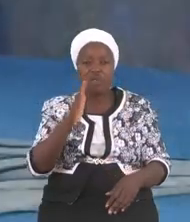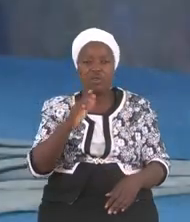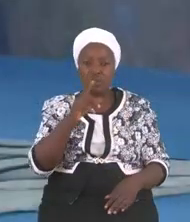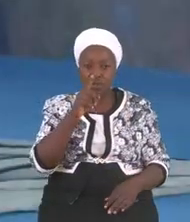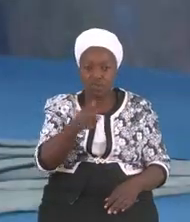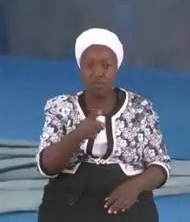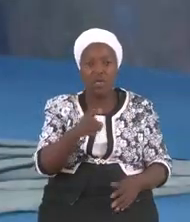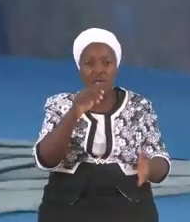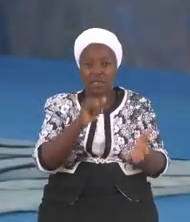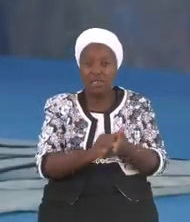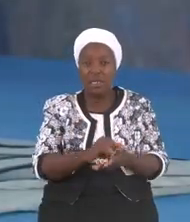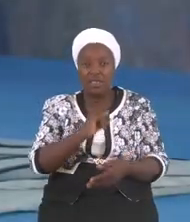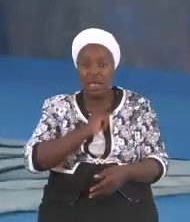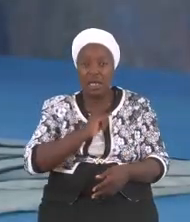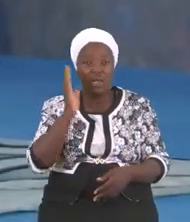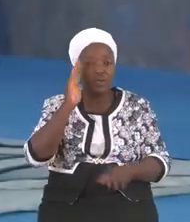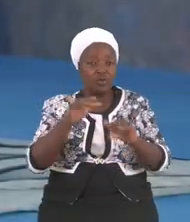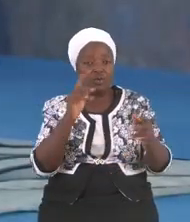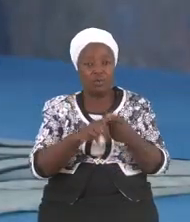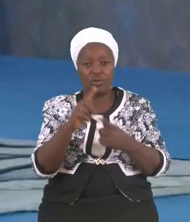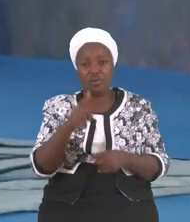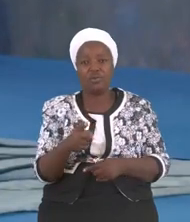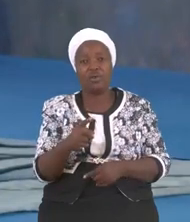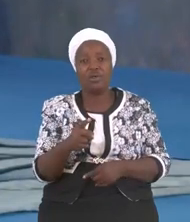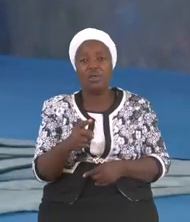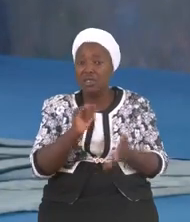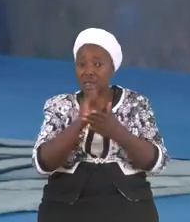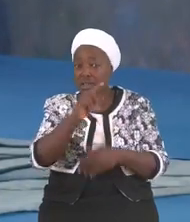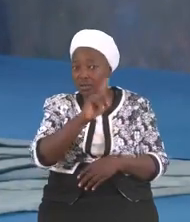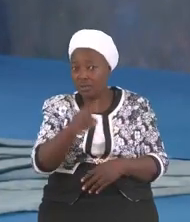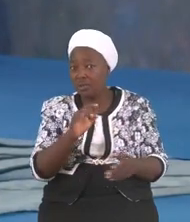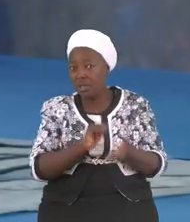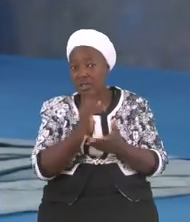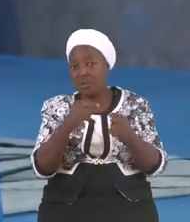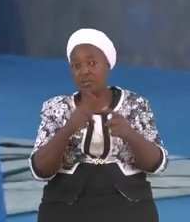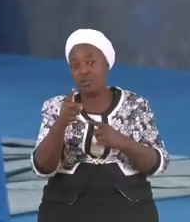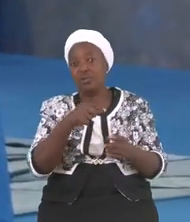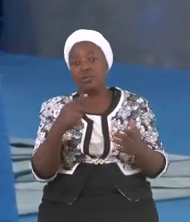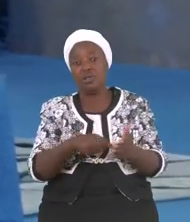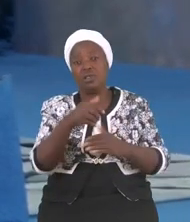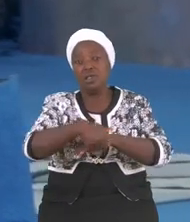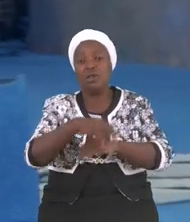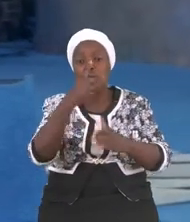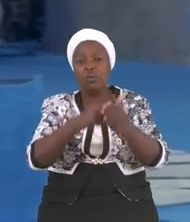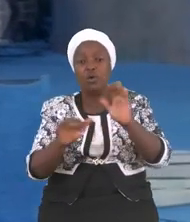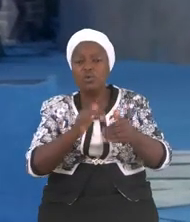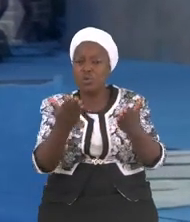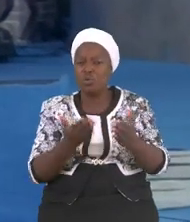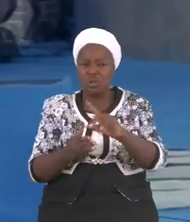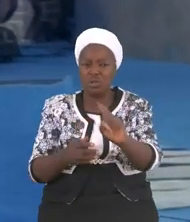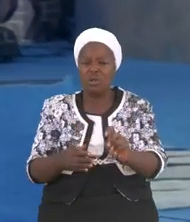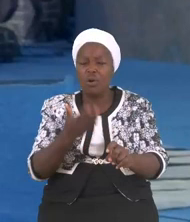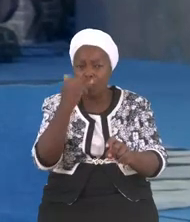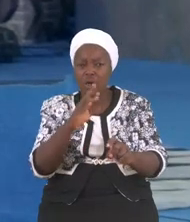I should do unto thee? That's the question coming to you today. What do you want? Why are you here